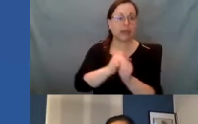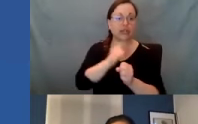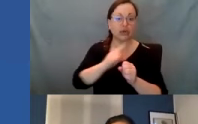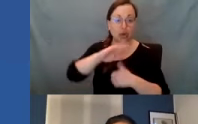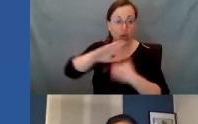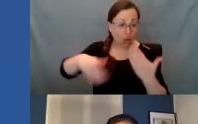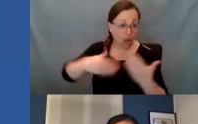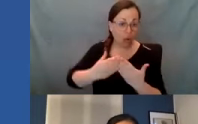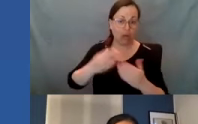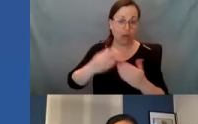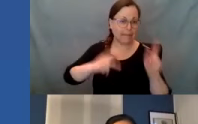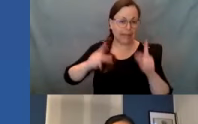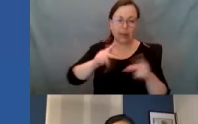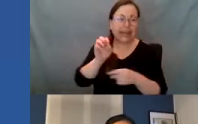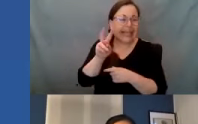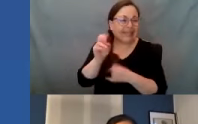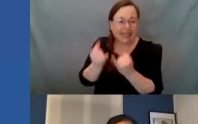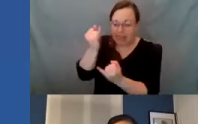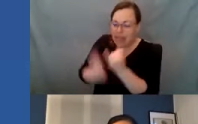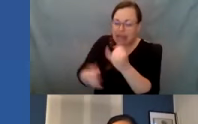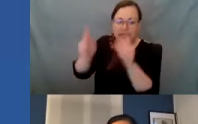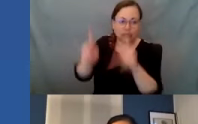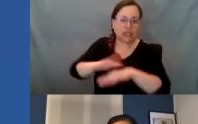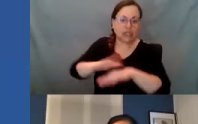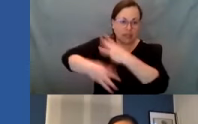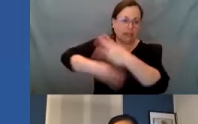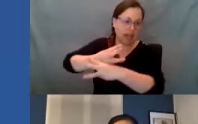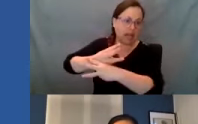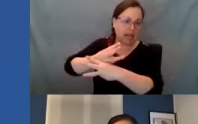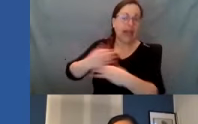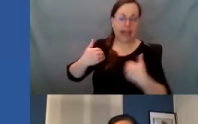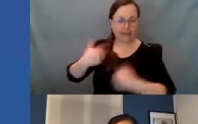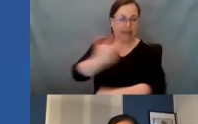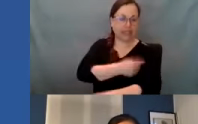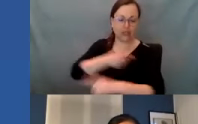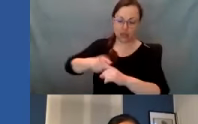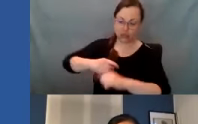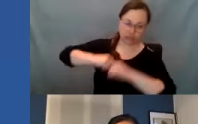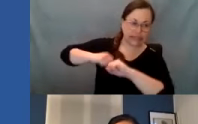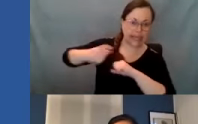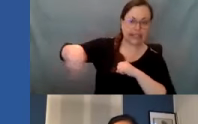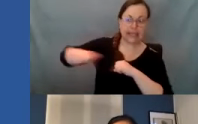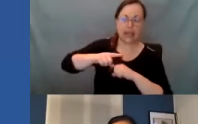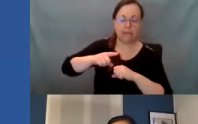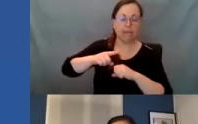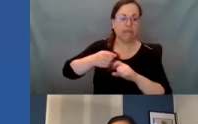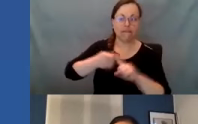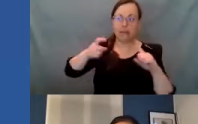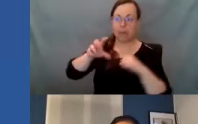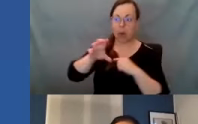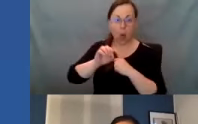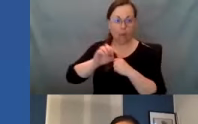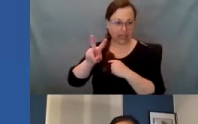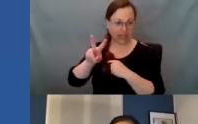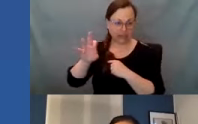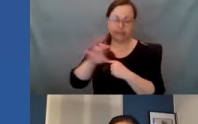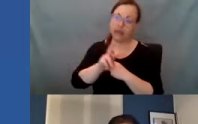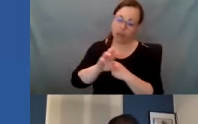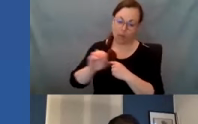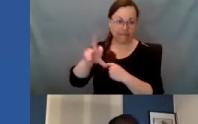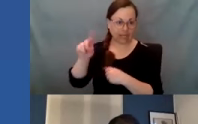the last person in the planet, have access to vaccines that protects them from the associated risk with COVID. So a lot of discussion